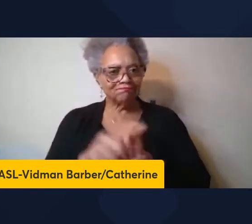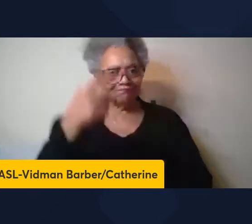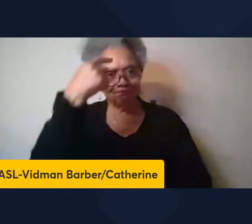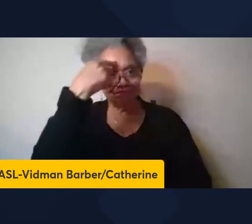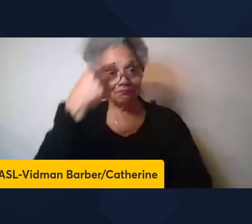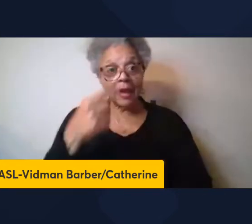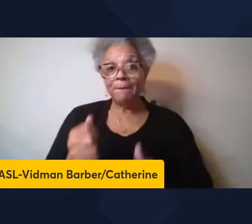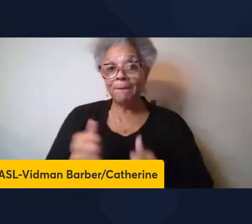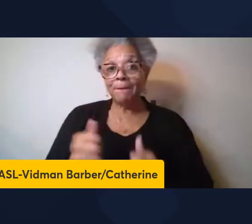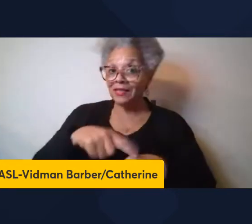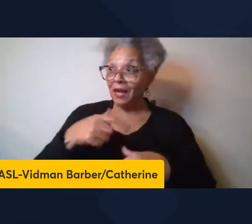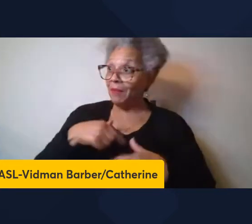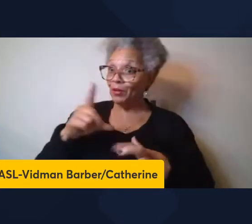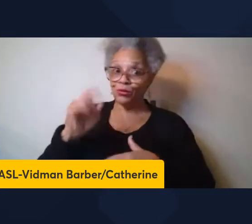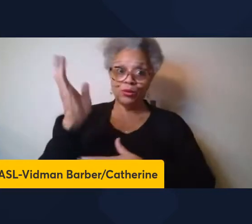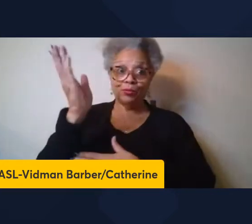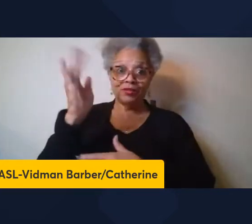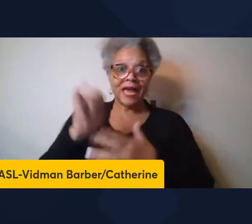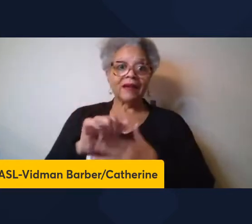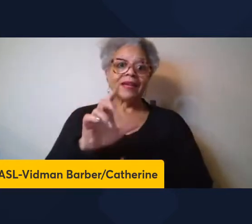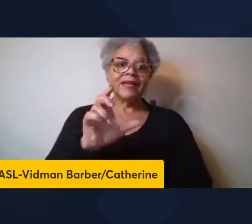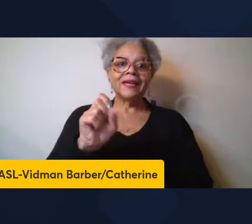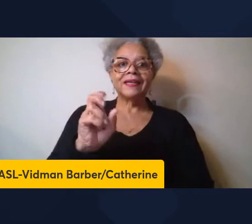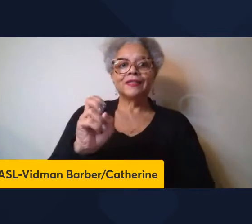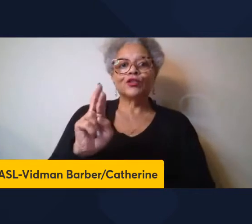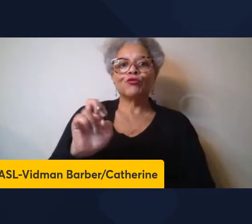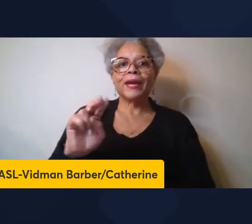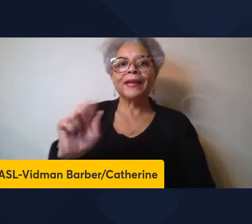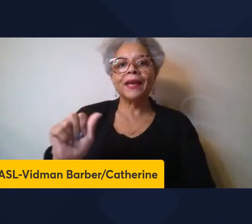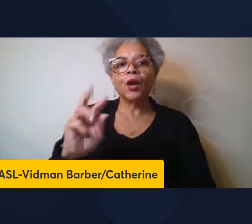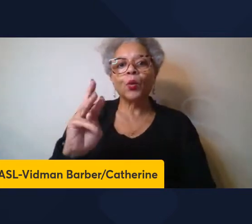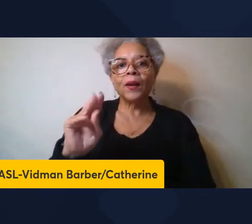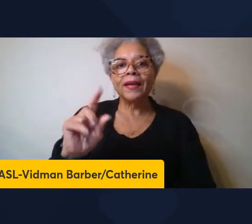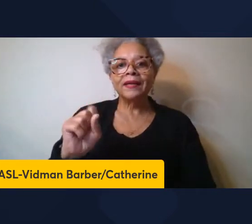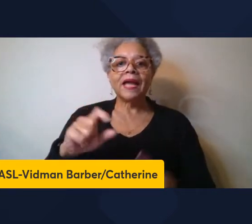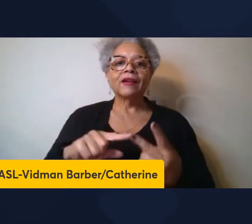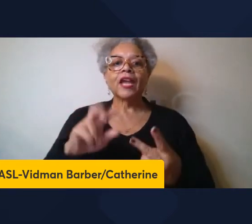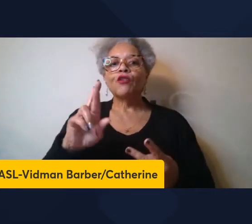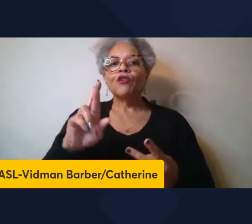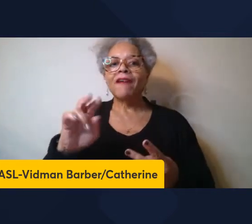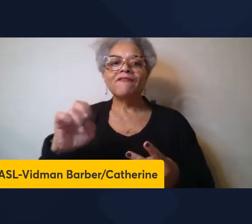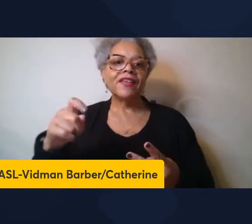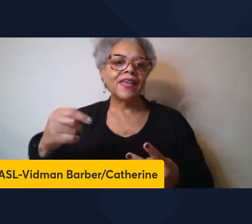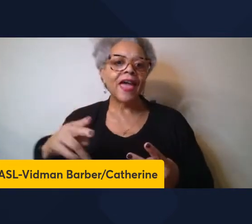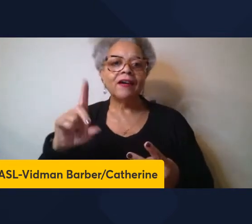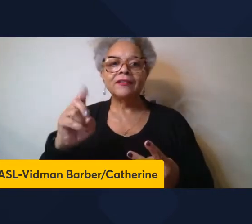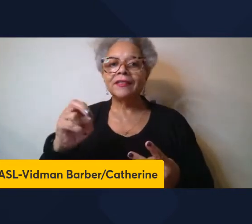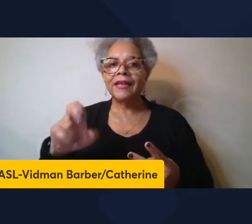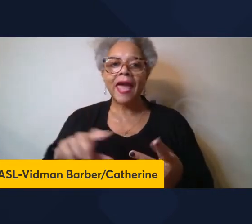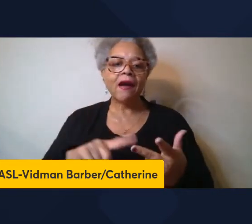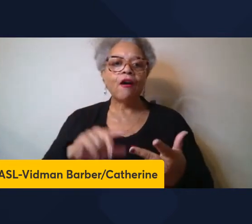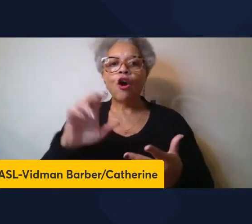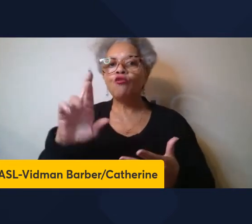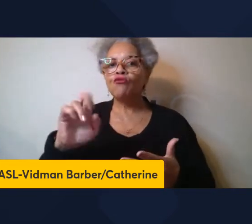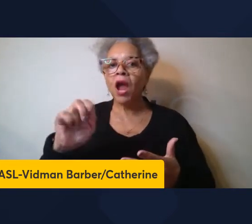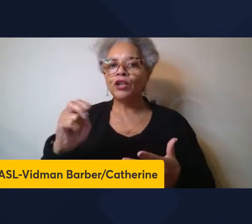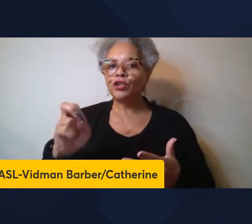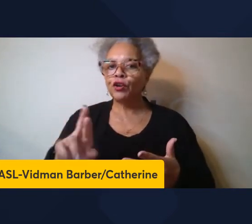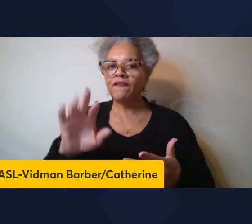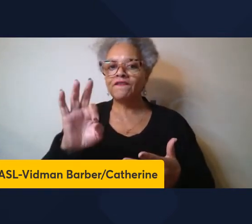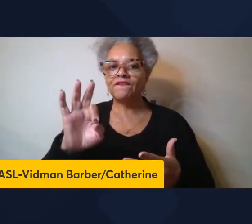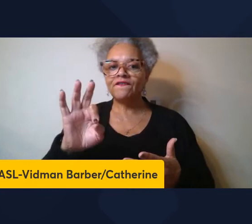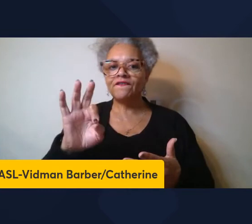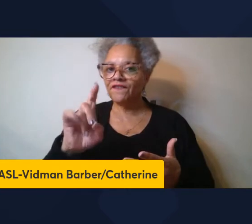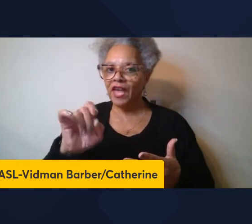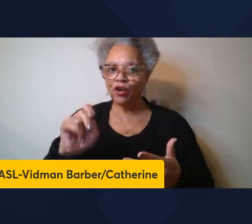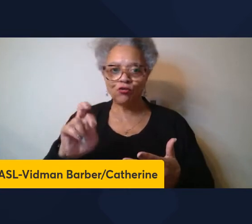these presentations, I'll get Serena Williams, I'll get Rafa Nadal, I'll get Roger Federer. That's because these individuals